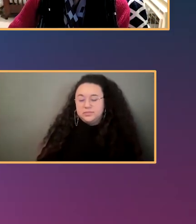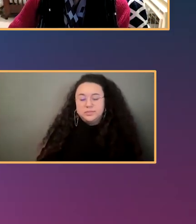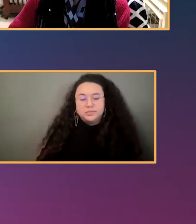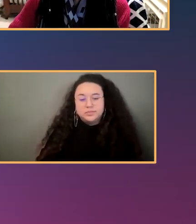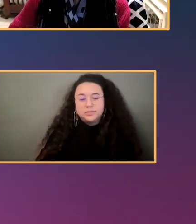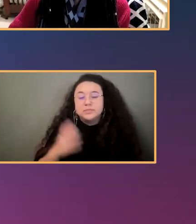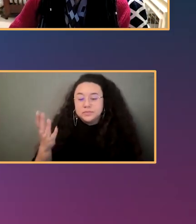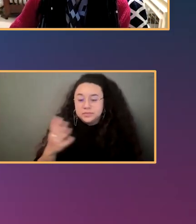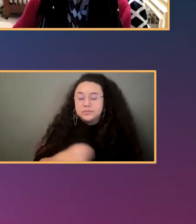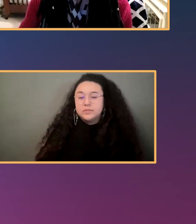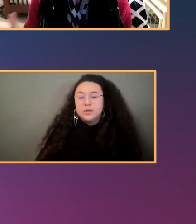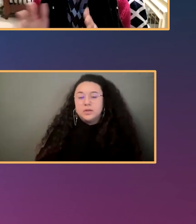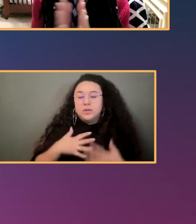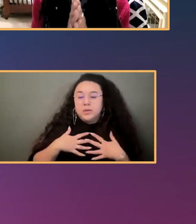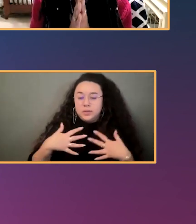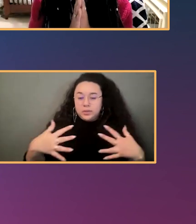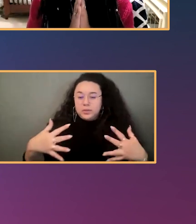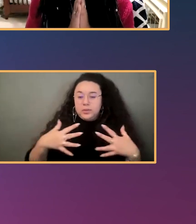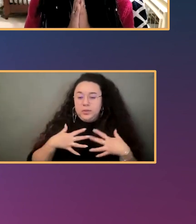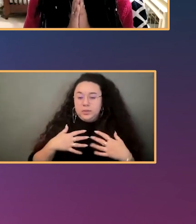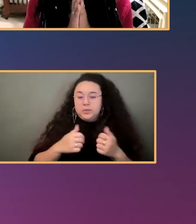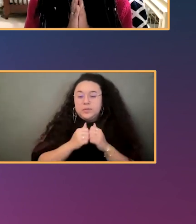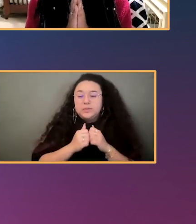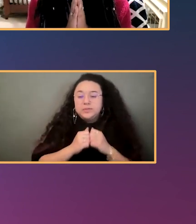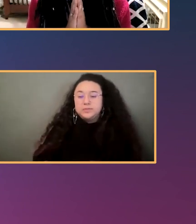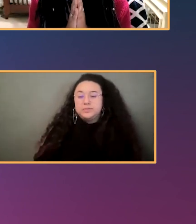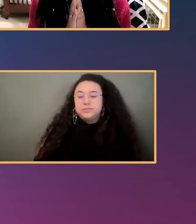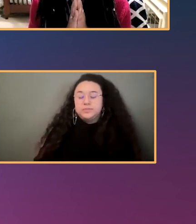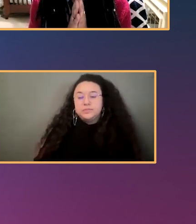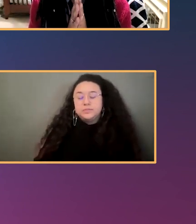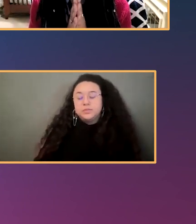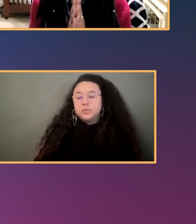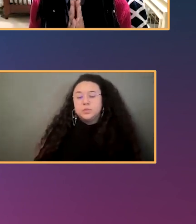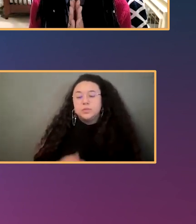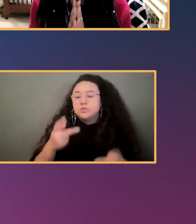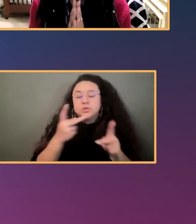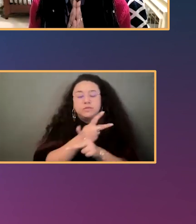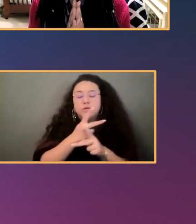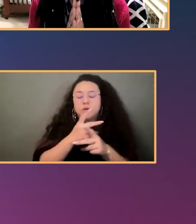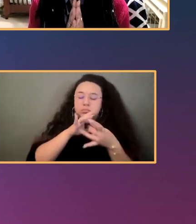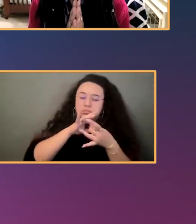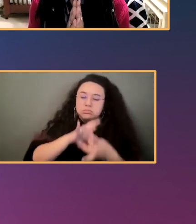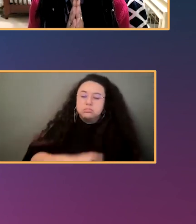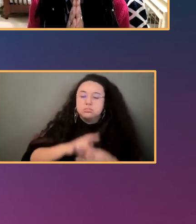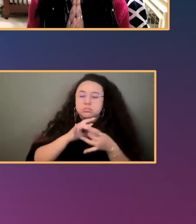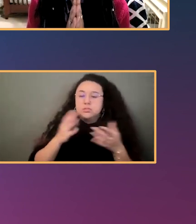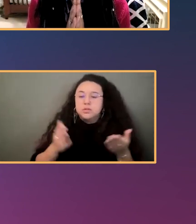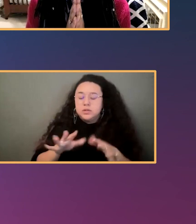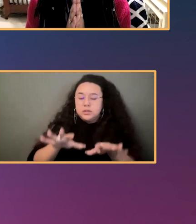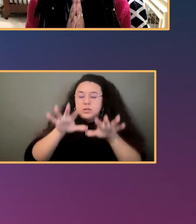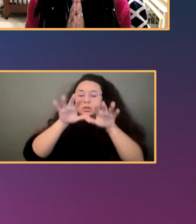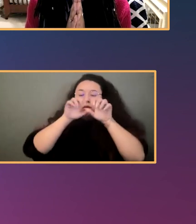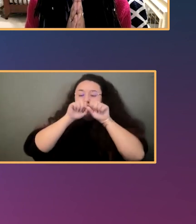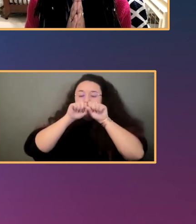Hey, let's take a breath together. Oh, let's find our way fully here. Deep inhale in